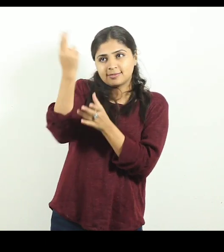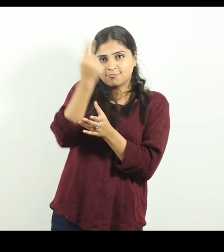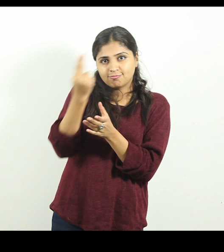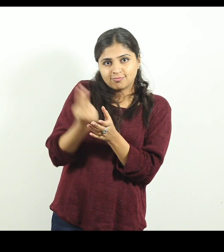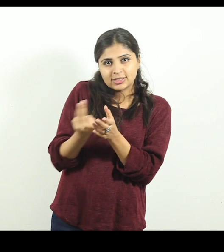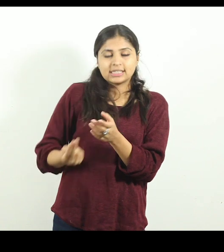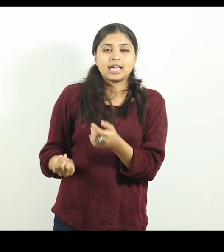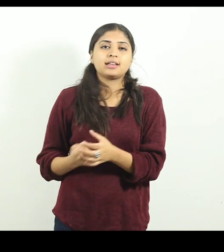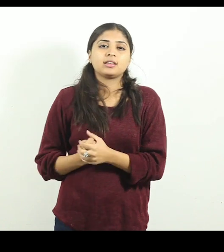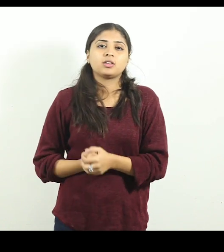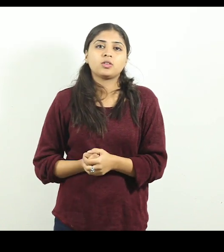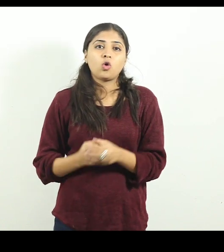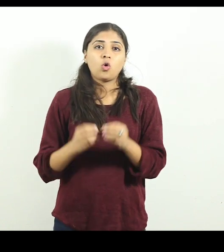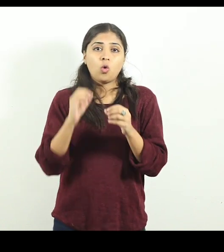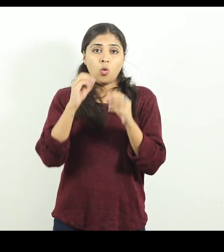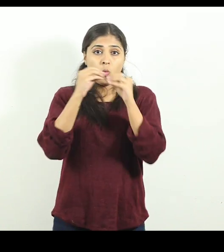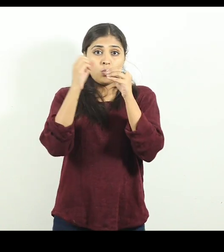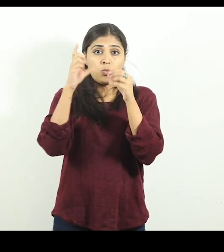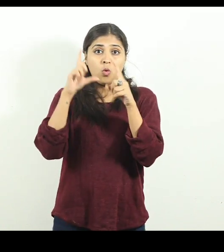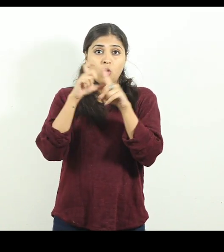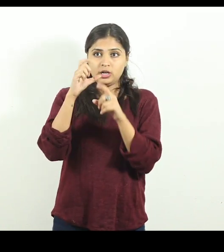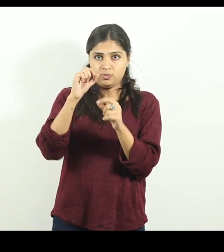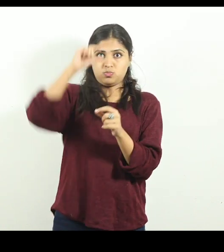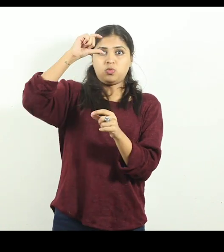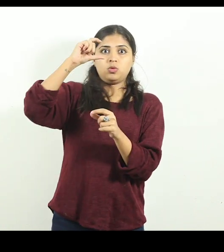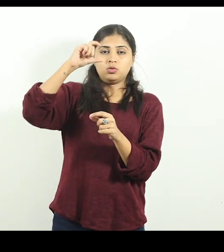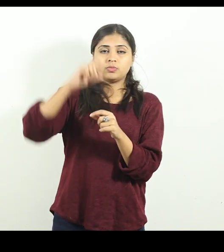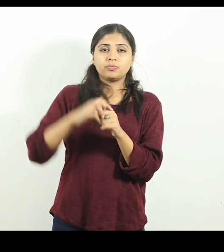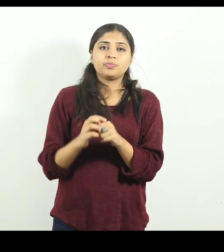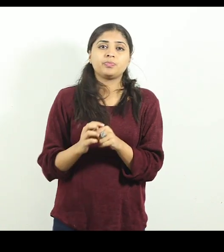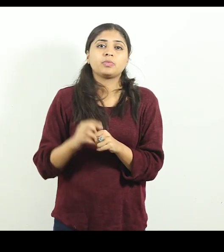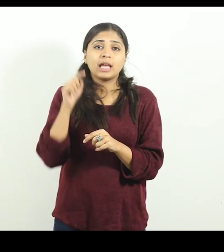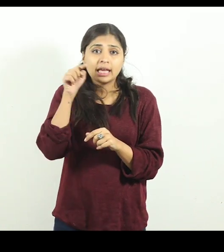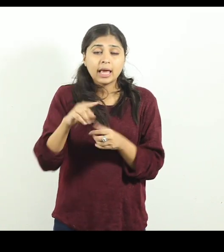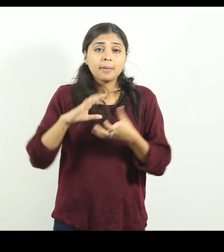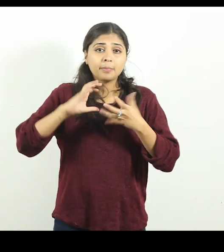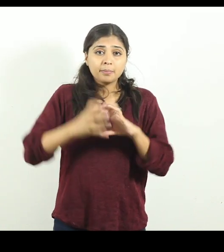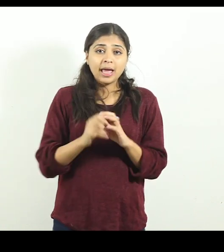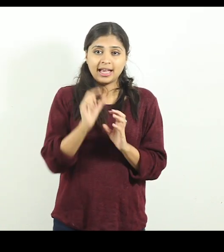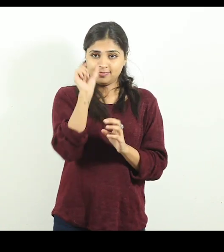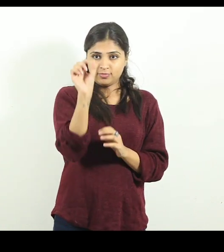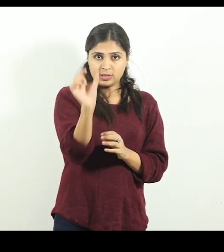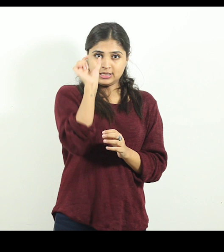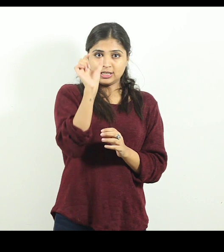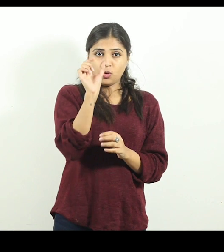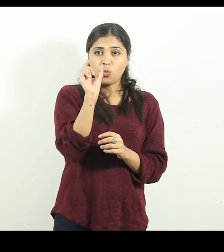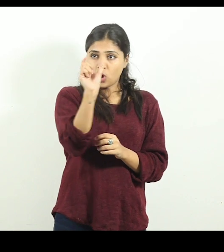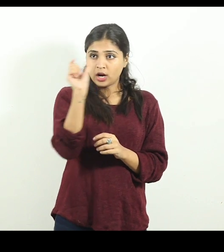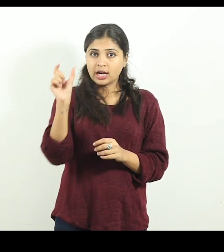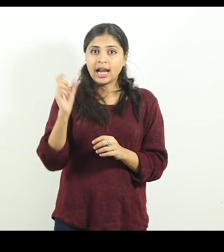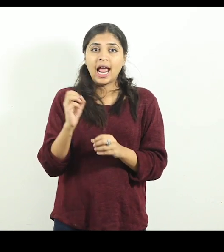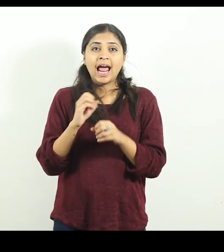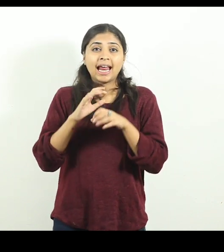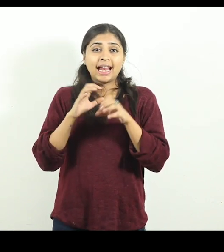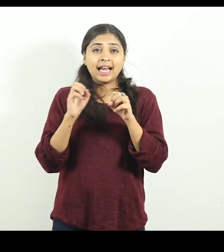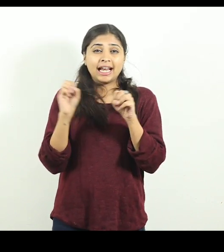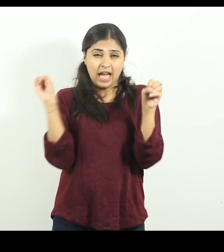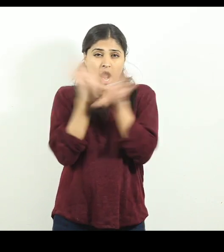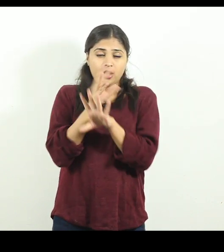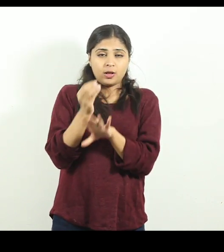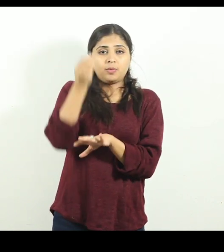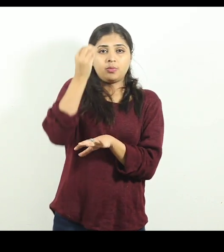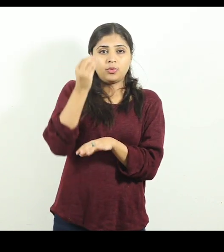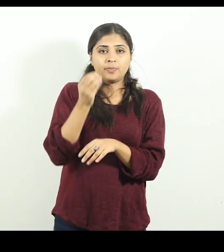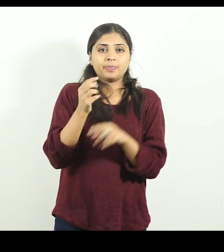that makes selected words darker than normal. Italics. Characters that evenly slanted towards the